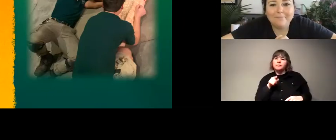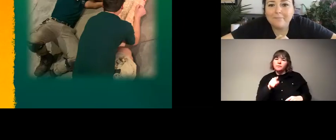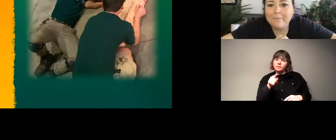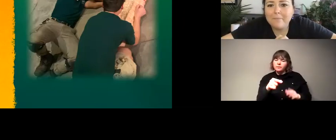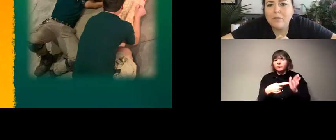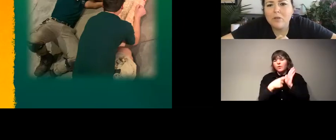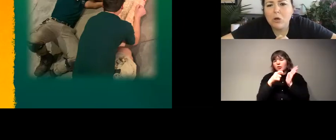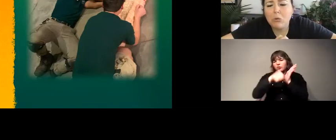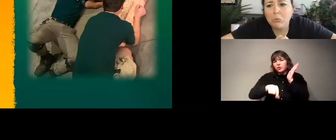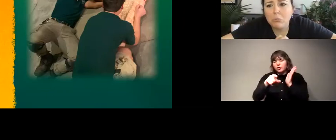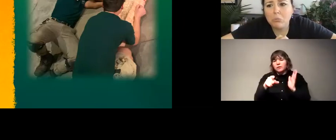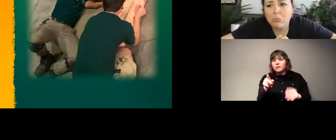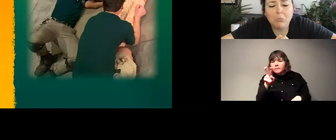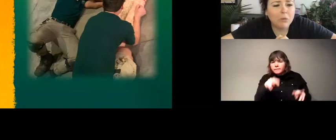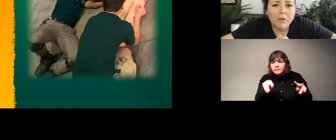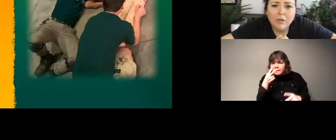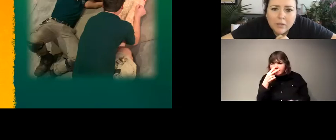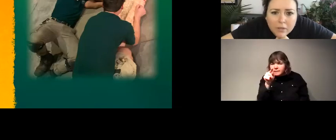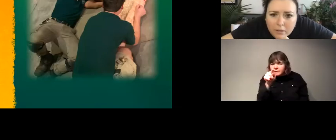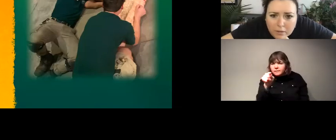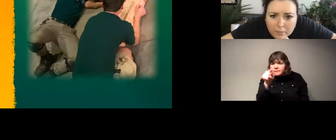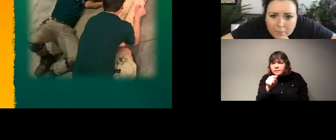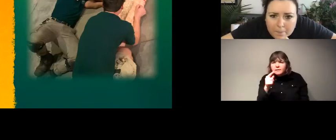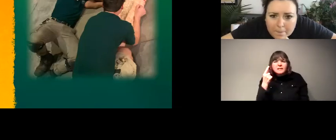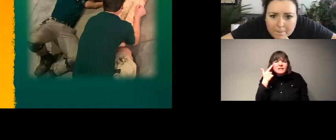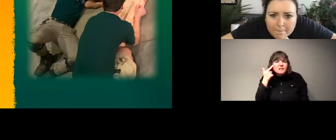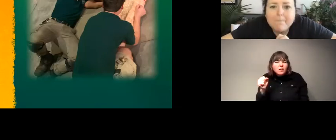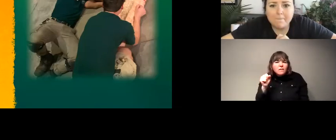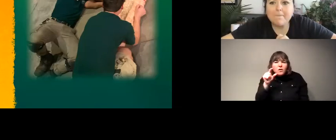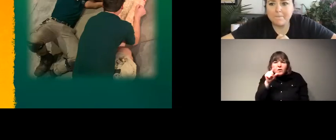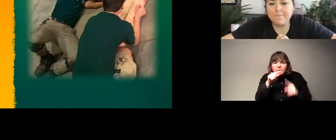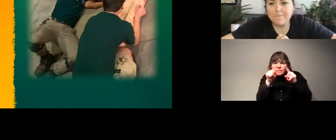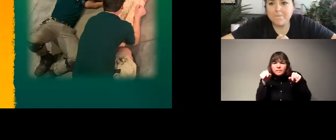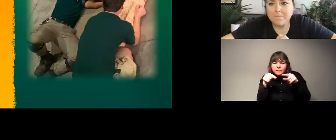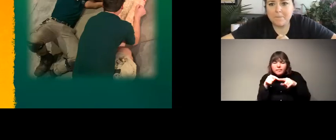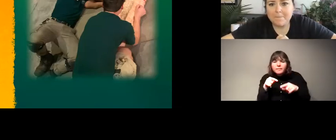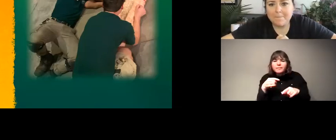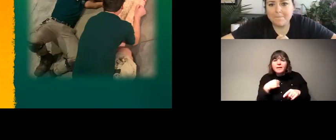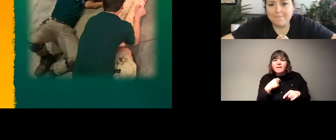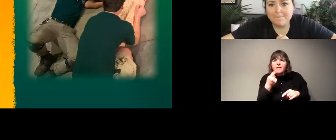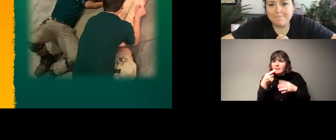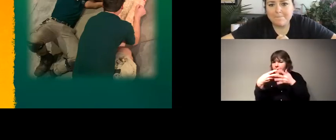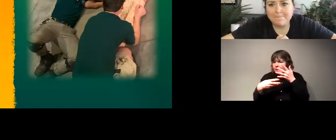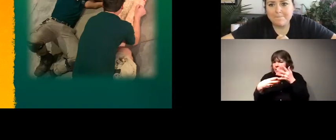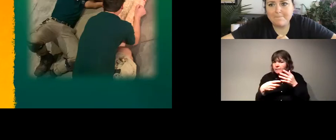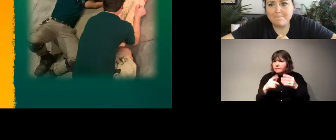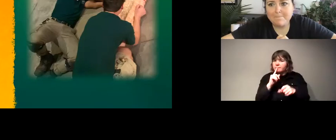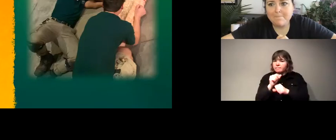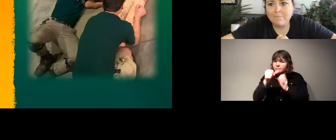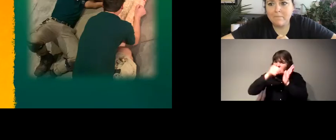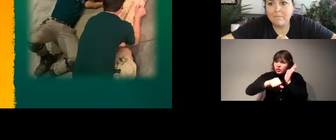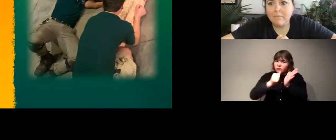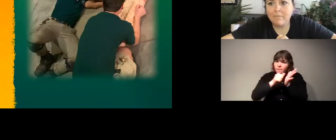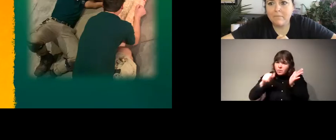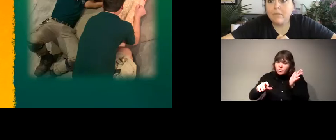get surgery. So if you look right around here at that silver spot, there's a little bit of blood. We actually had to surgically remove one of